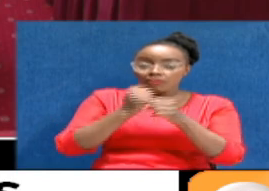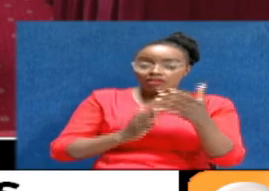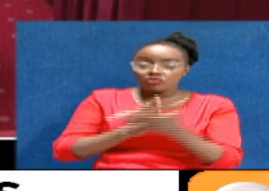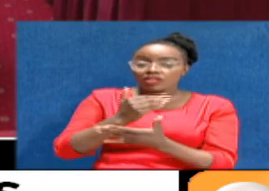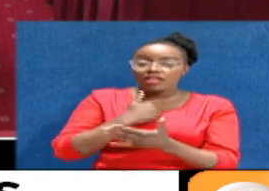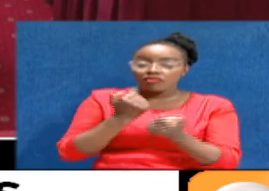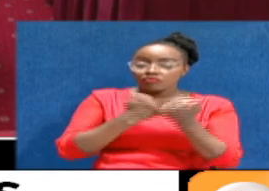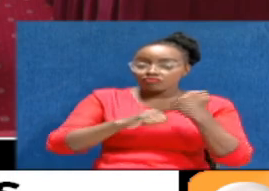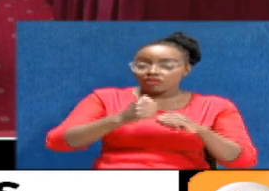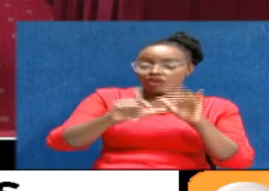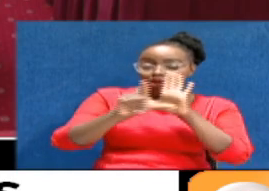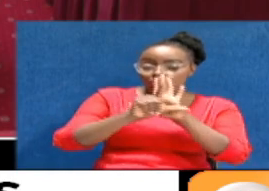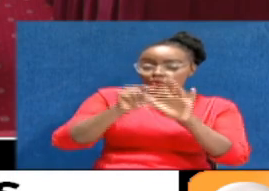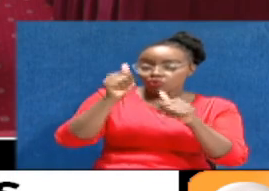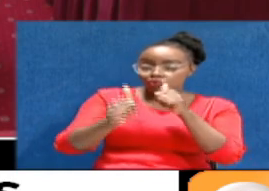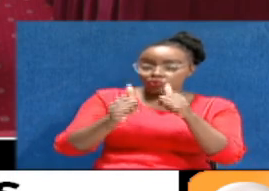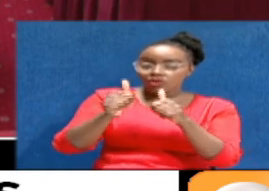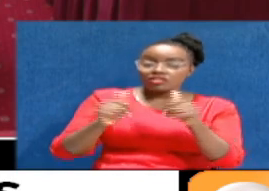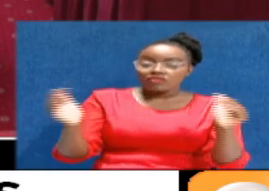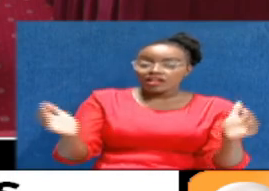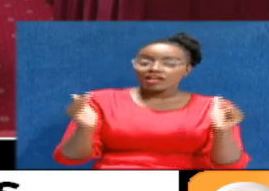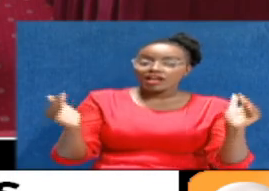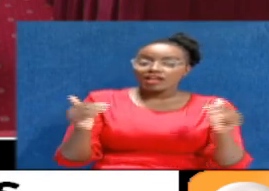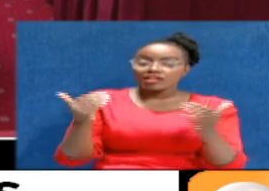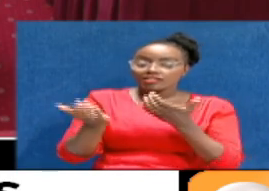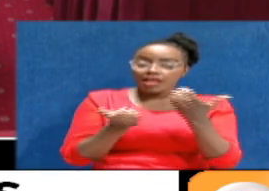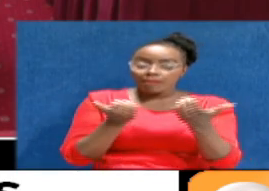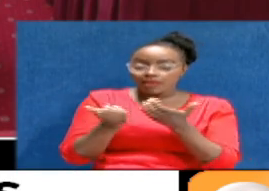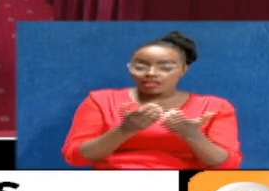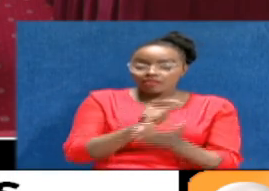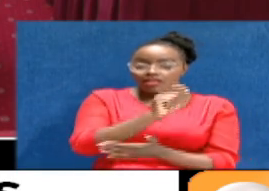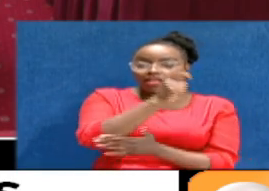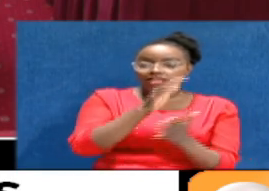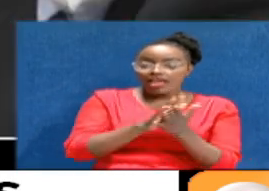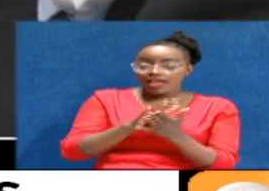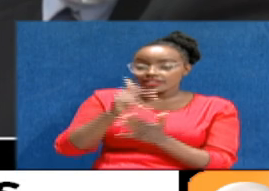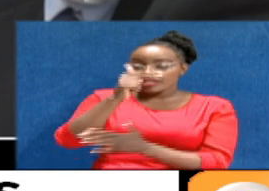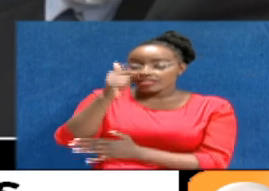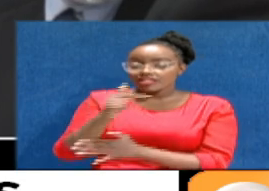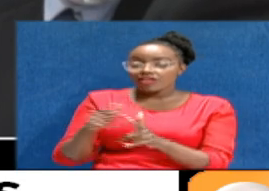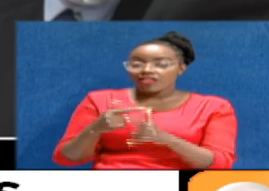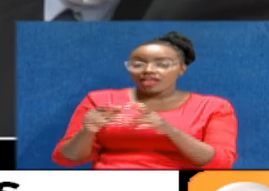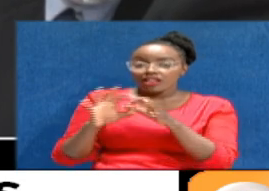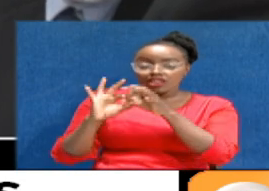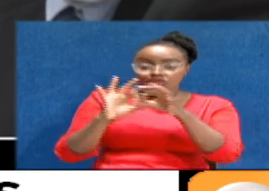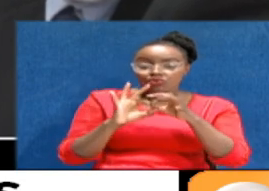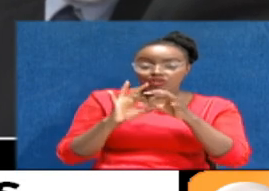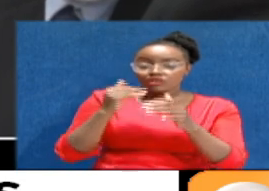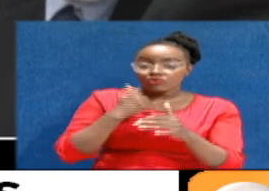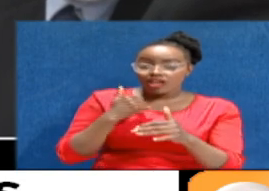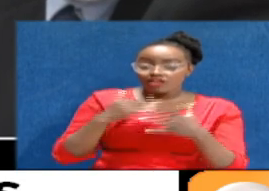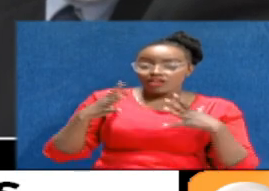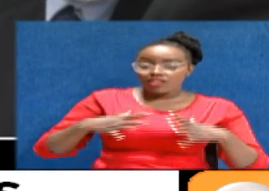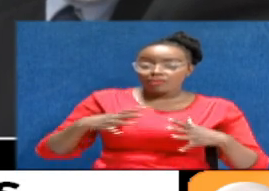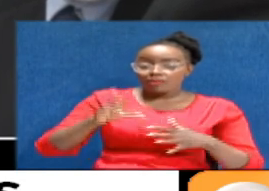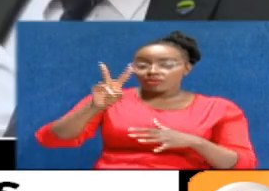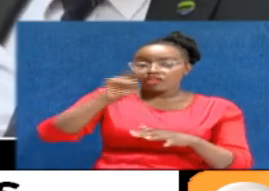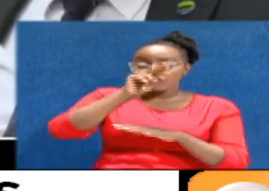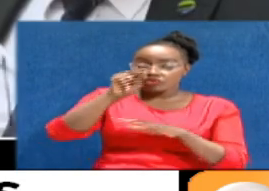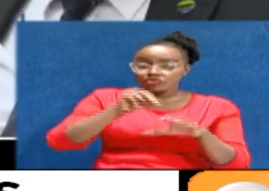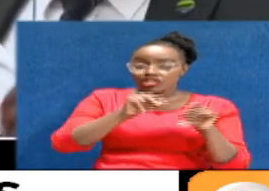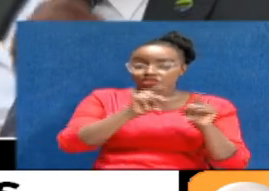they enact legislations that encourage business between Kenya and Tanzania and the unity between the people in the two